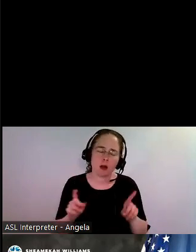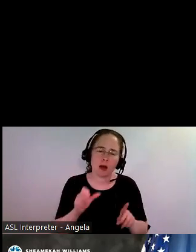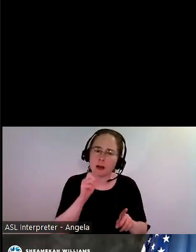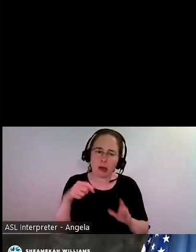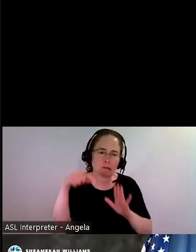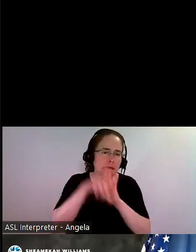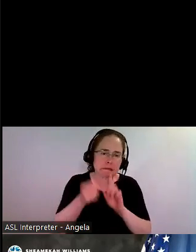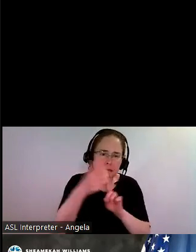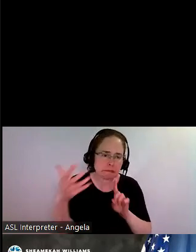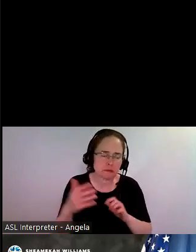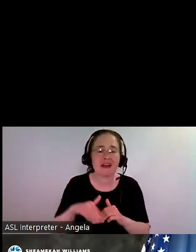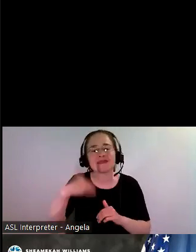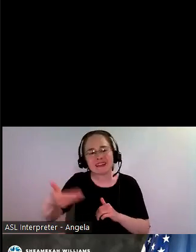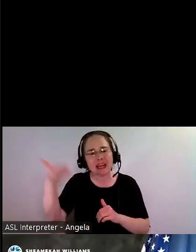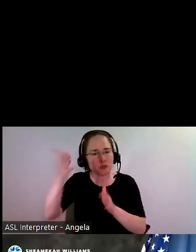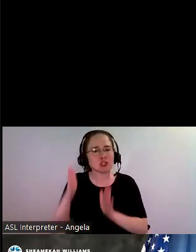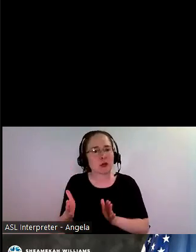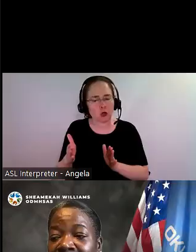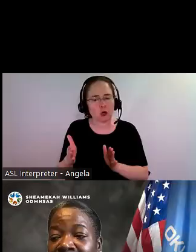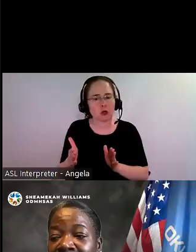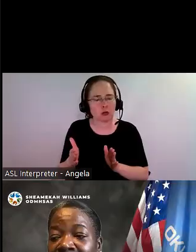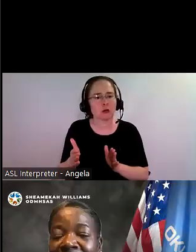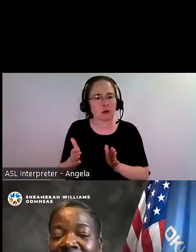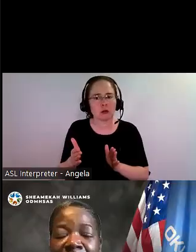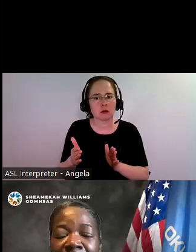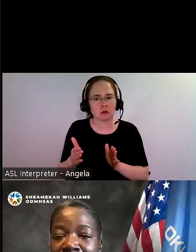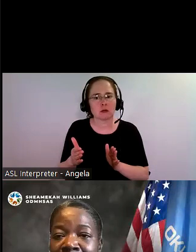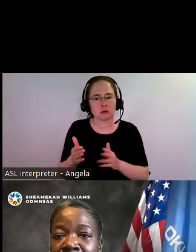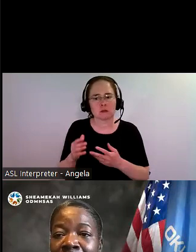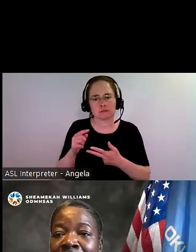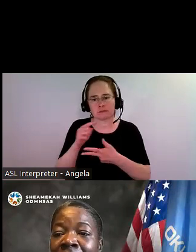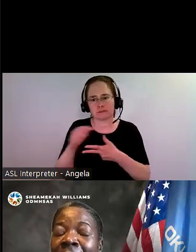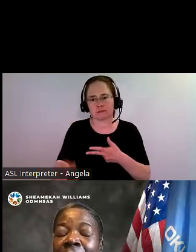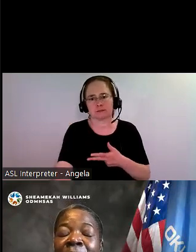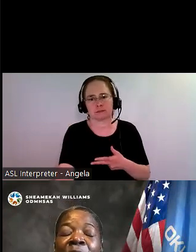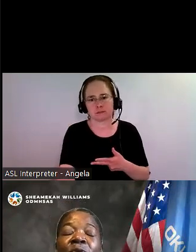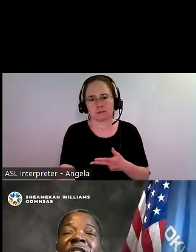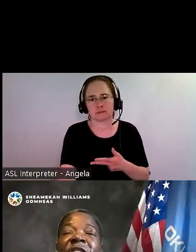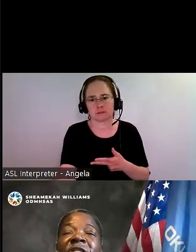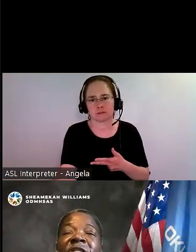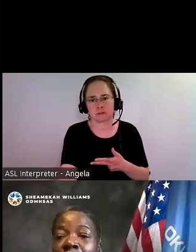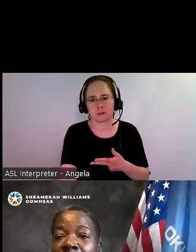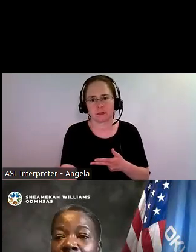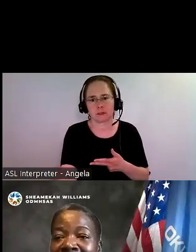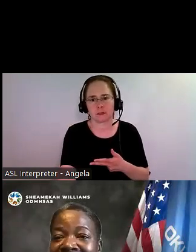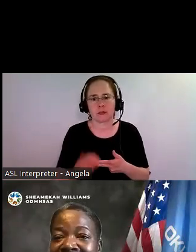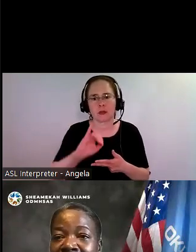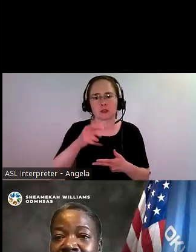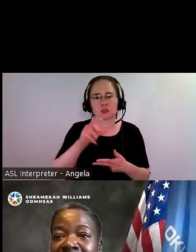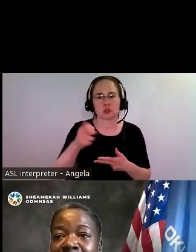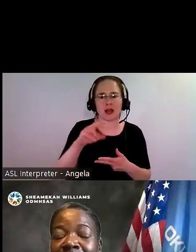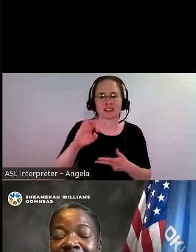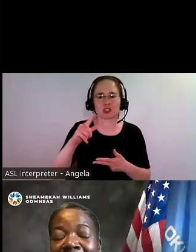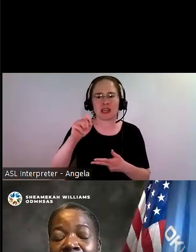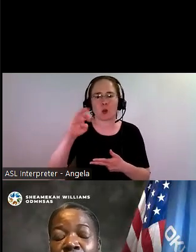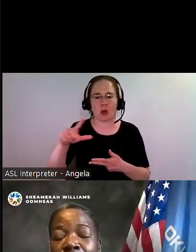because the next presenters, Josh Cantwell and Larry Smith from Grand Mental Health, will show you some extraordinary